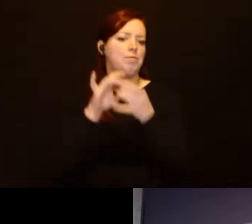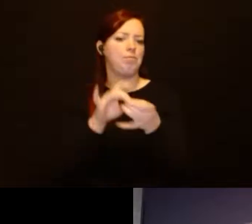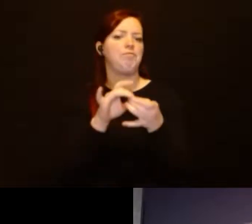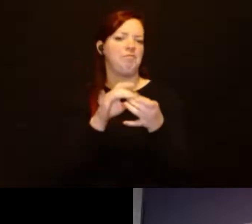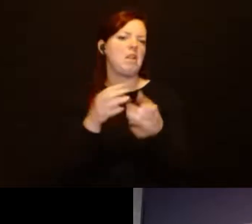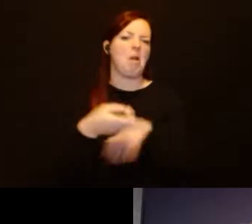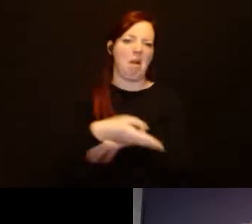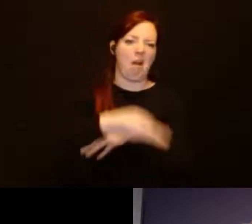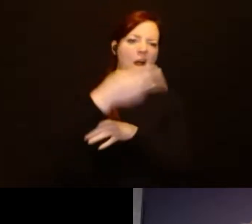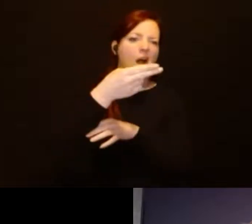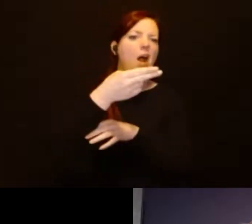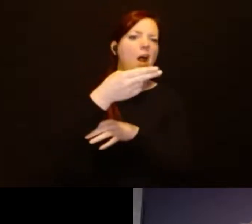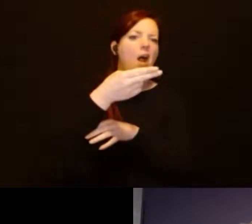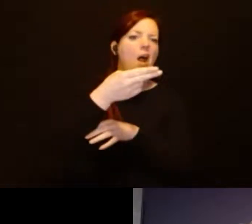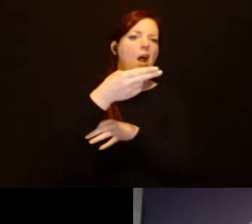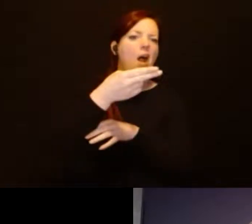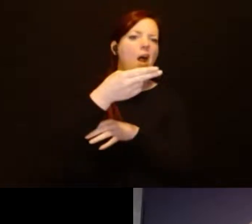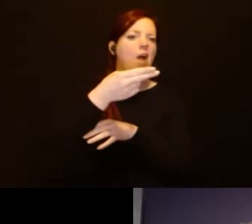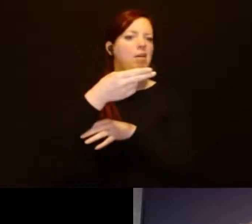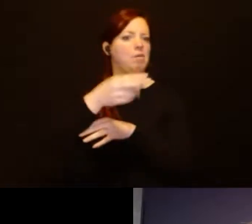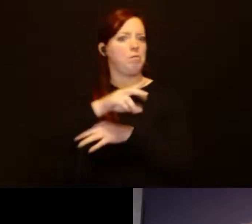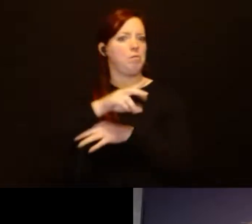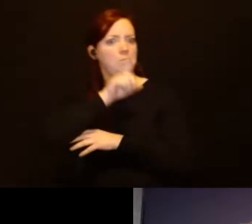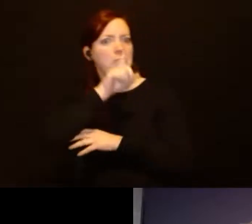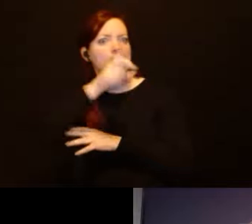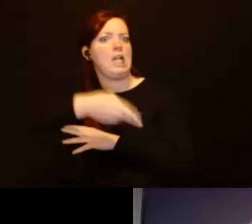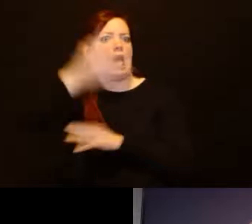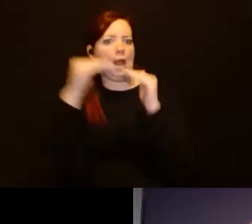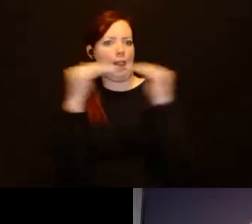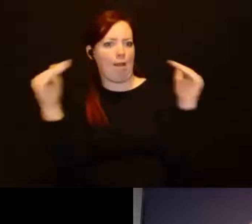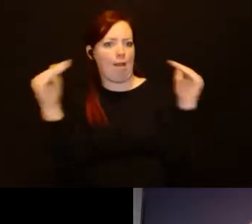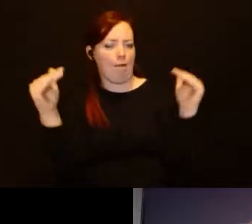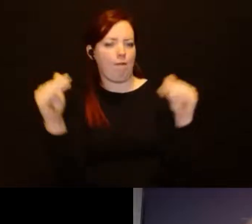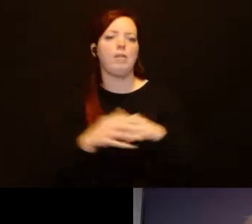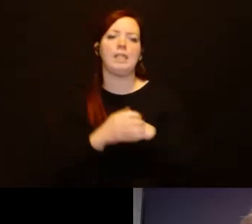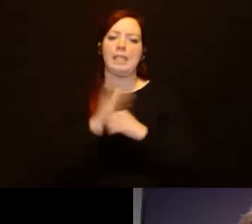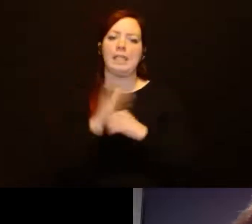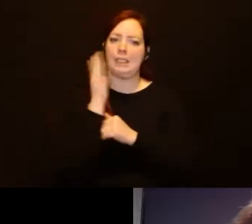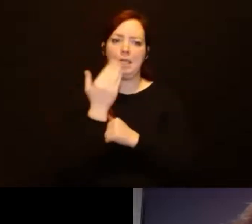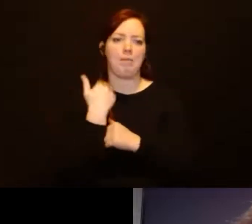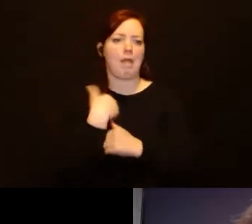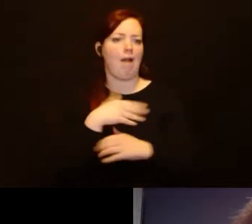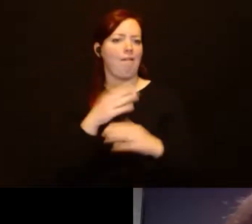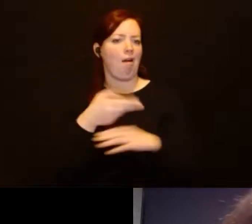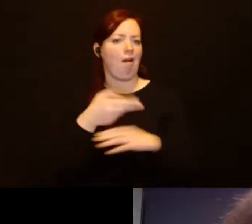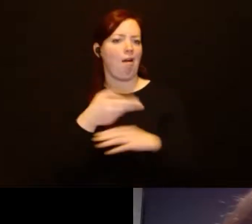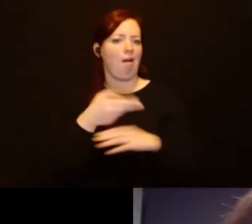would say, a very educated group here. And that's not surprising, because the